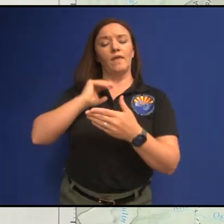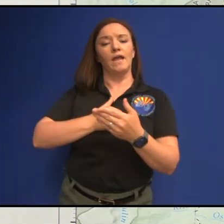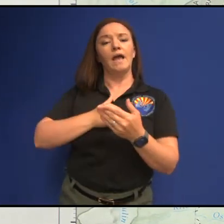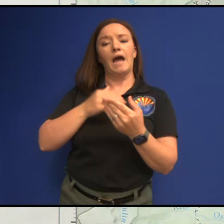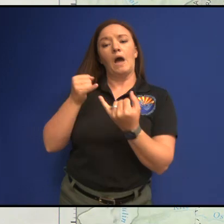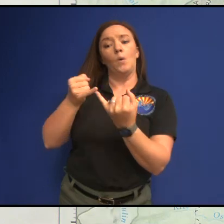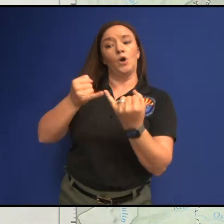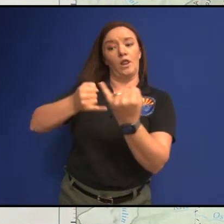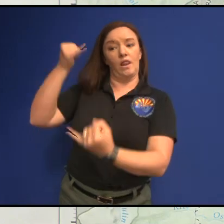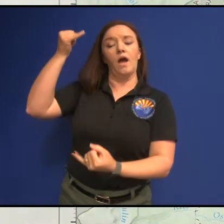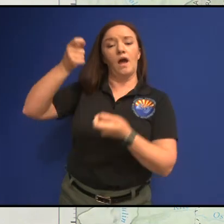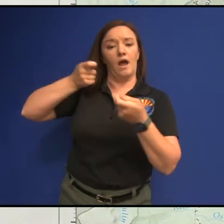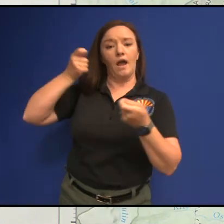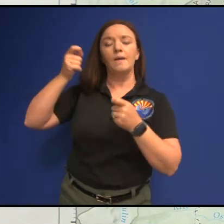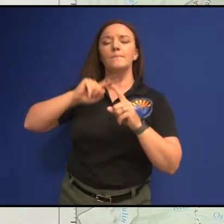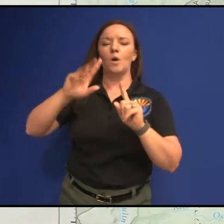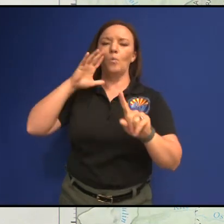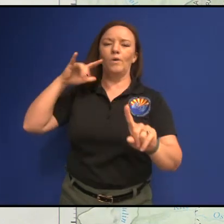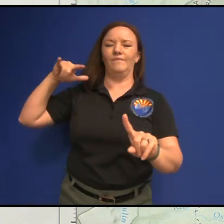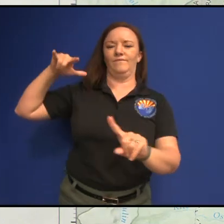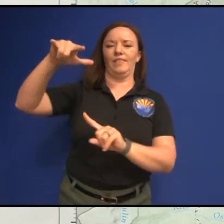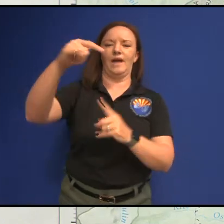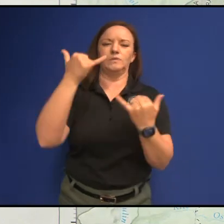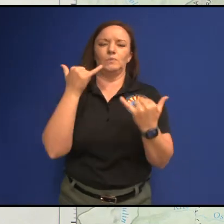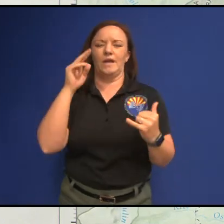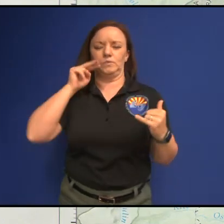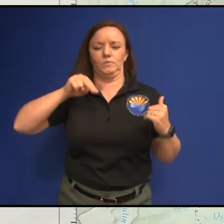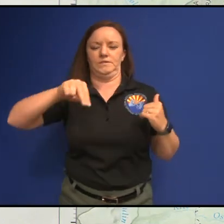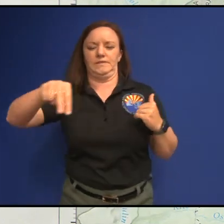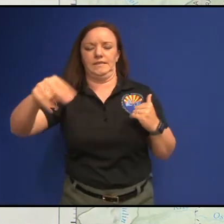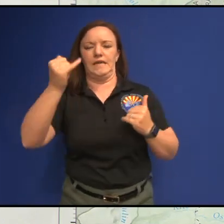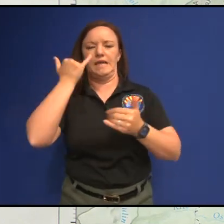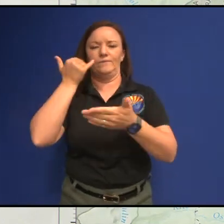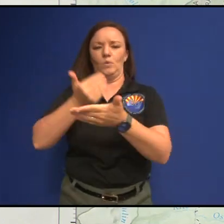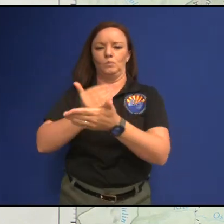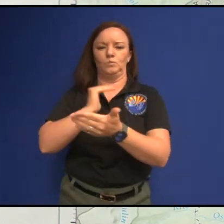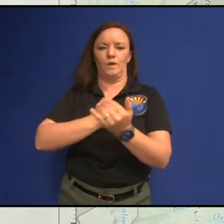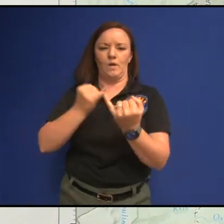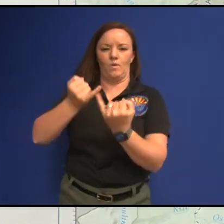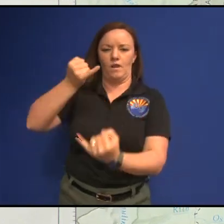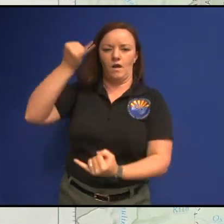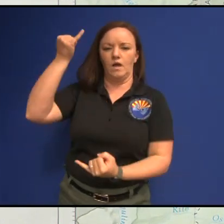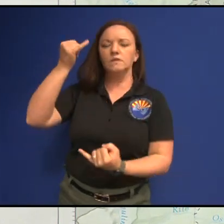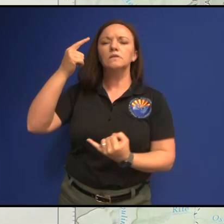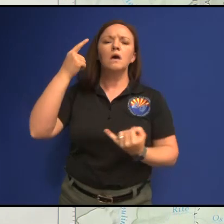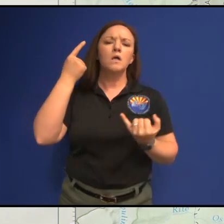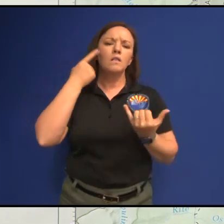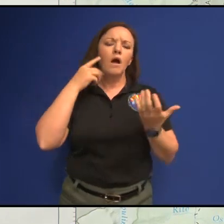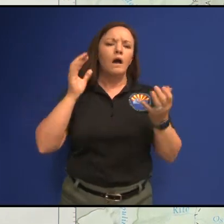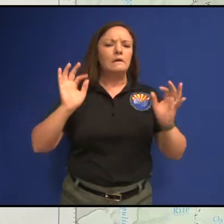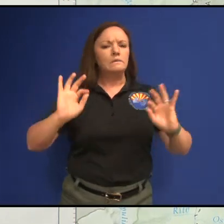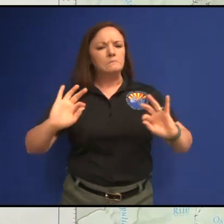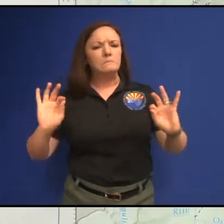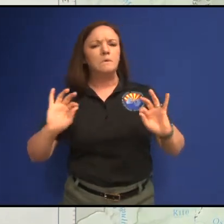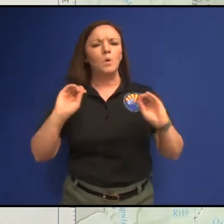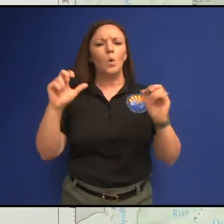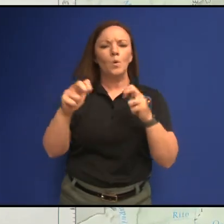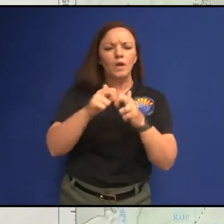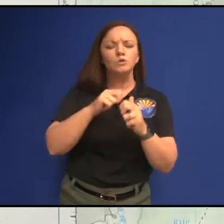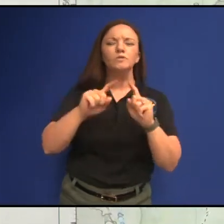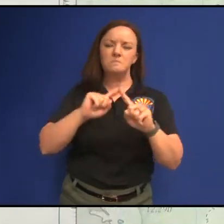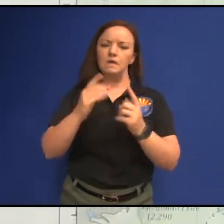make sure that it hadn't gotten close to our lines. Didn't think that there would be any issues, but there is some activity up in